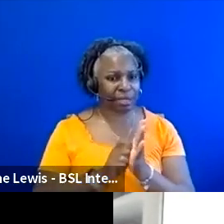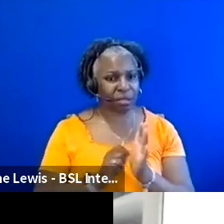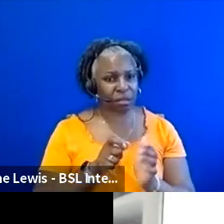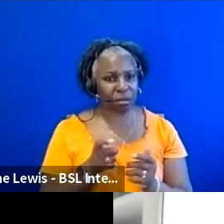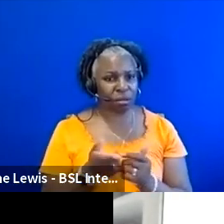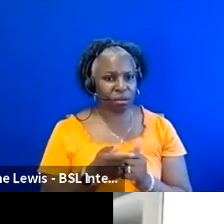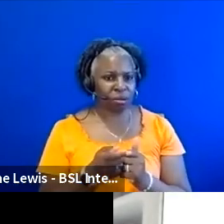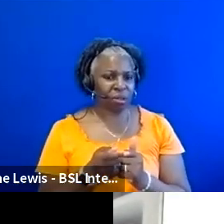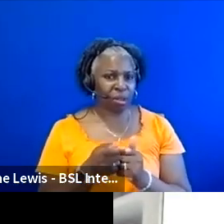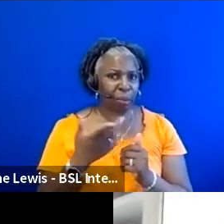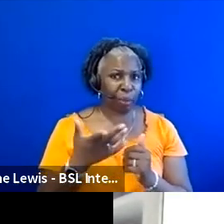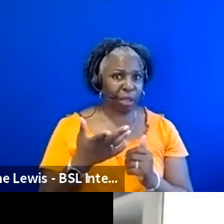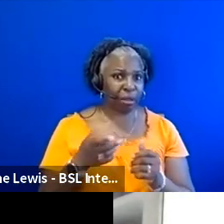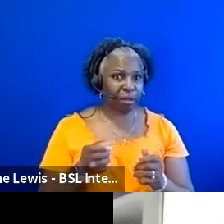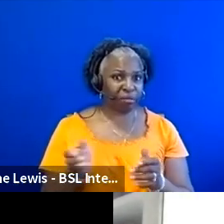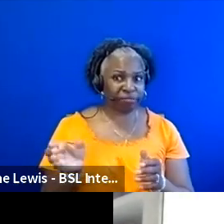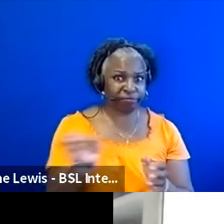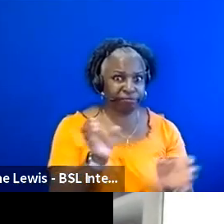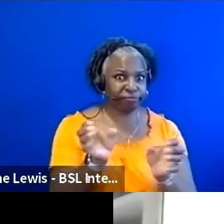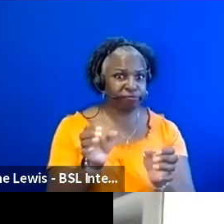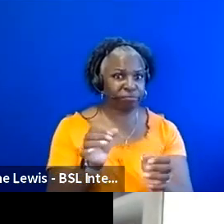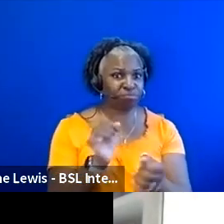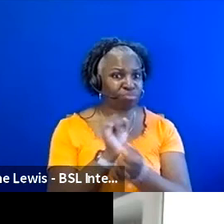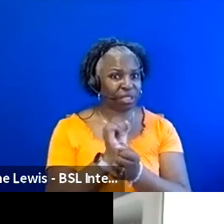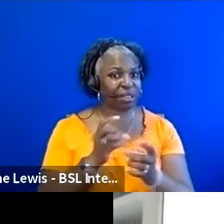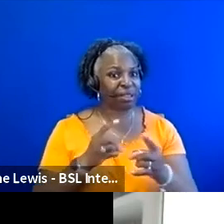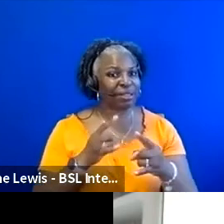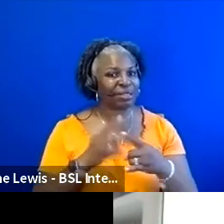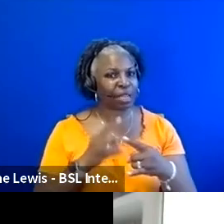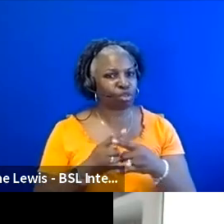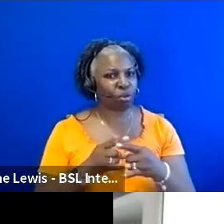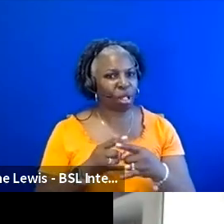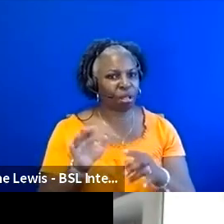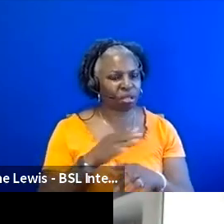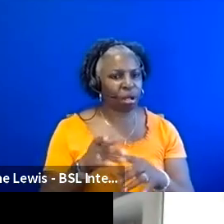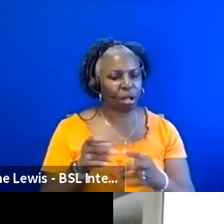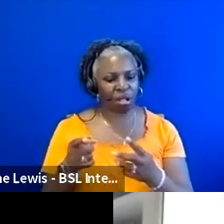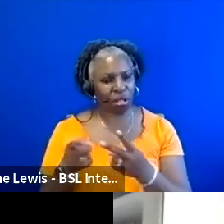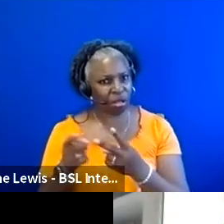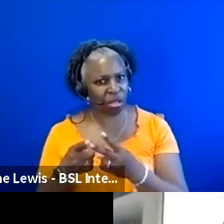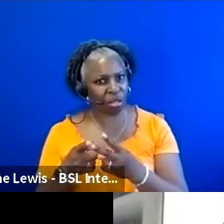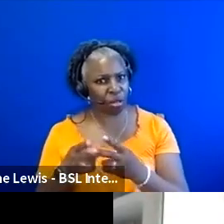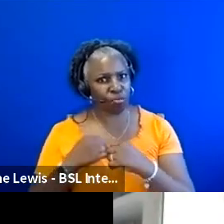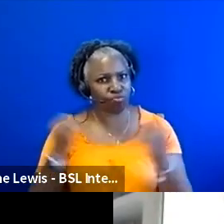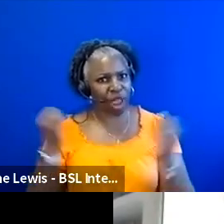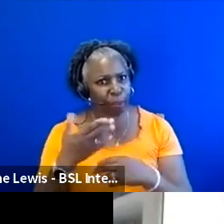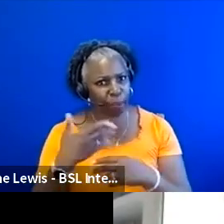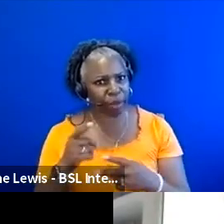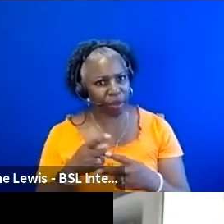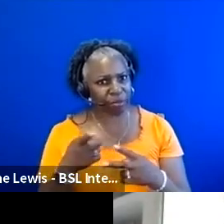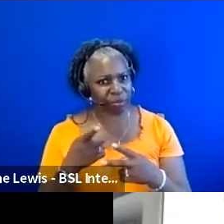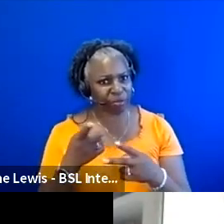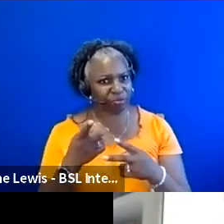similar charges. Suleiman Raisouni for sexual assault and Omar Radi for rape and spying.